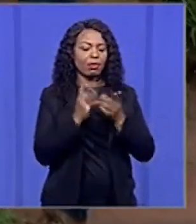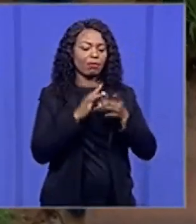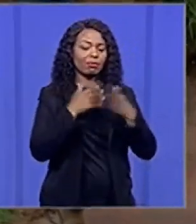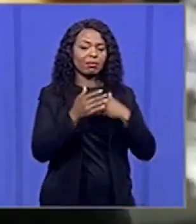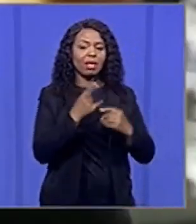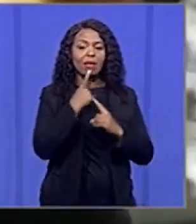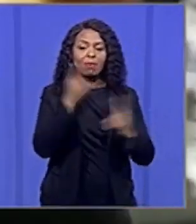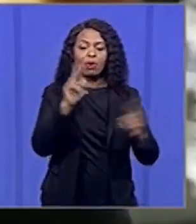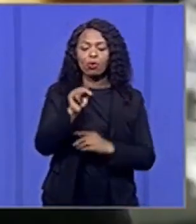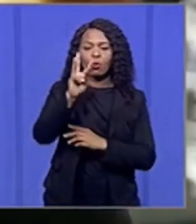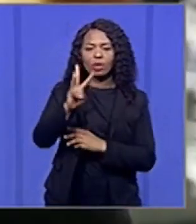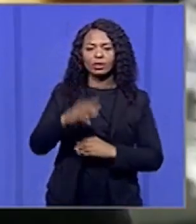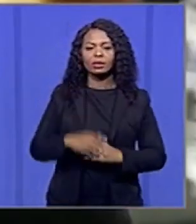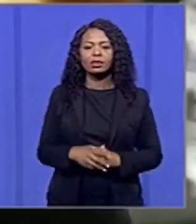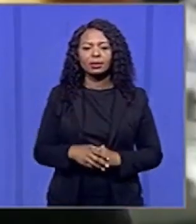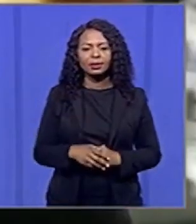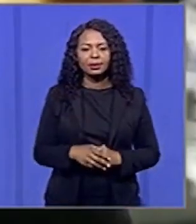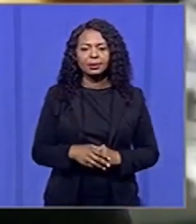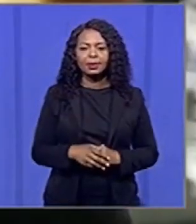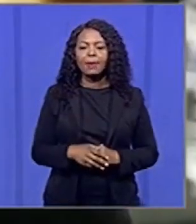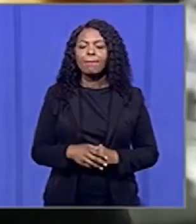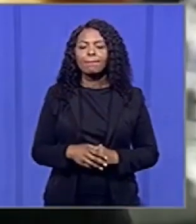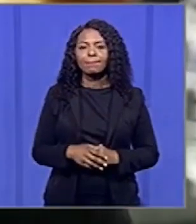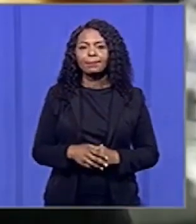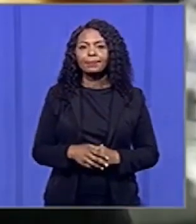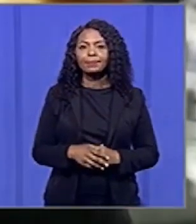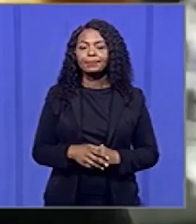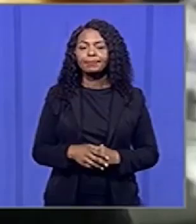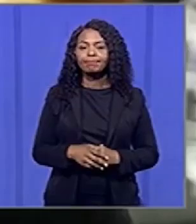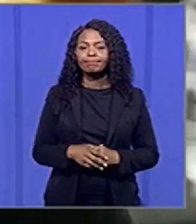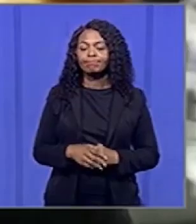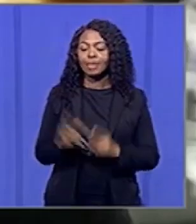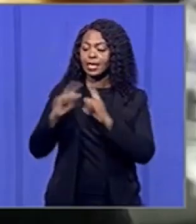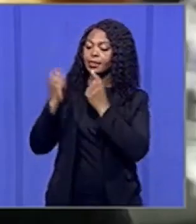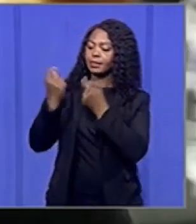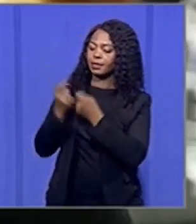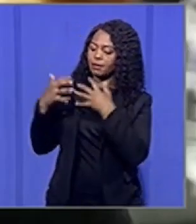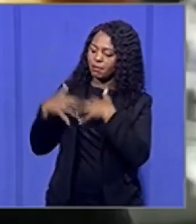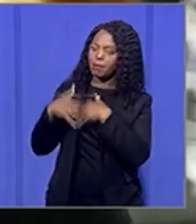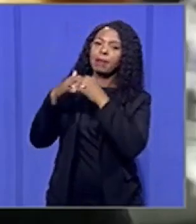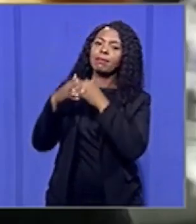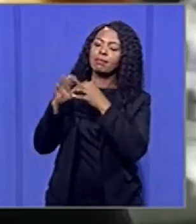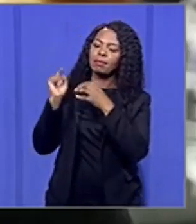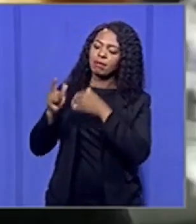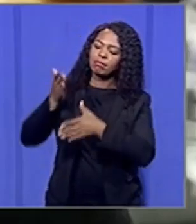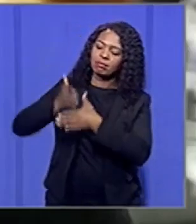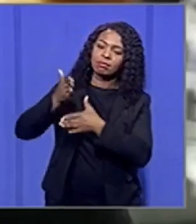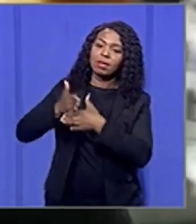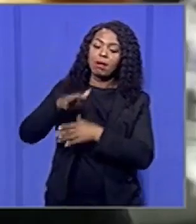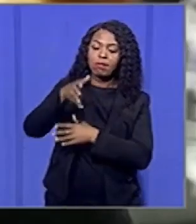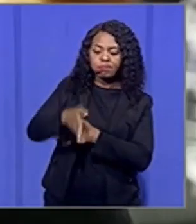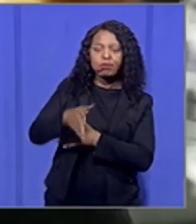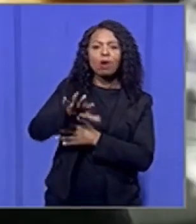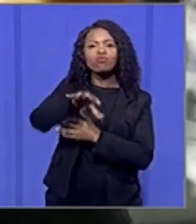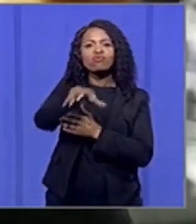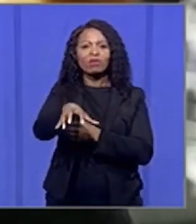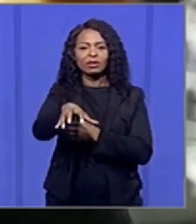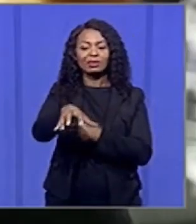re. Recently, there is a task team that has been established in the province to deal